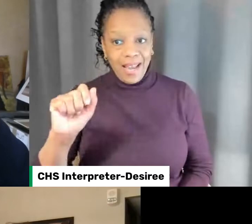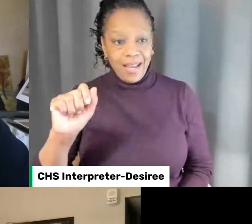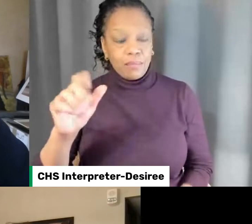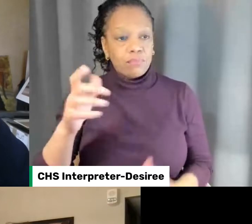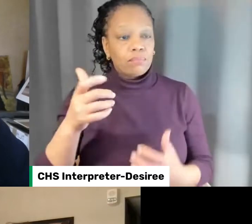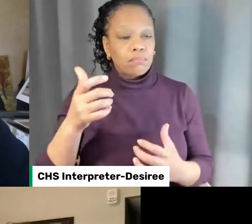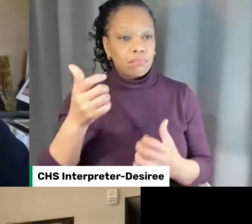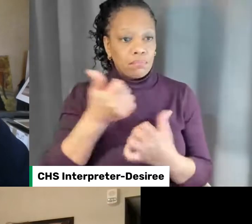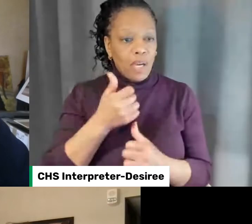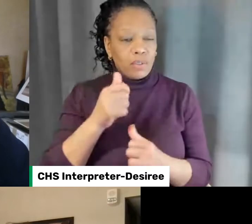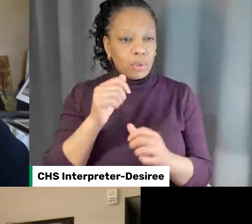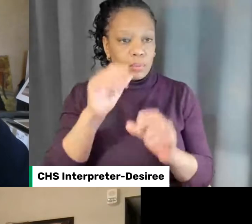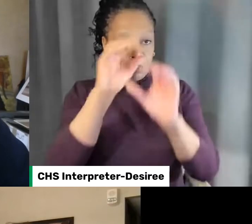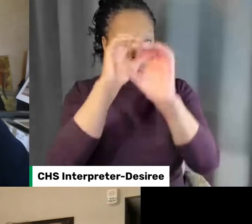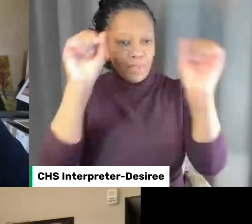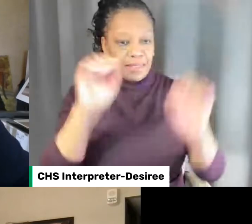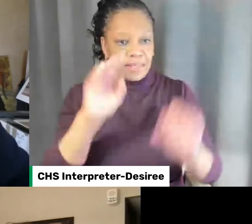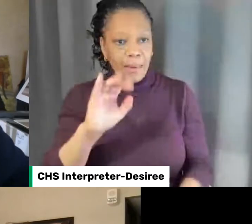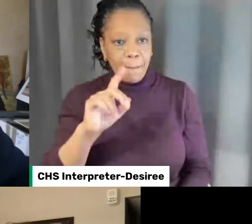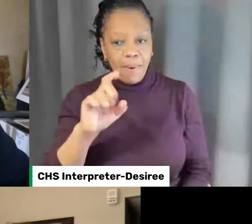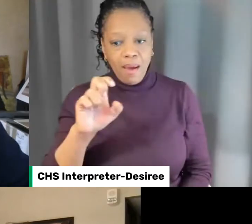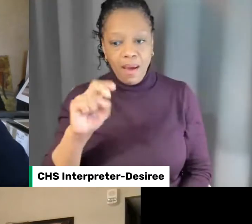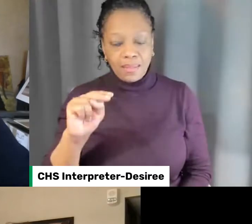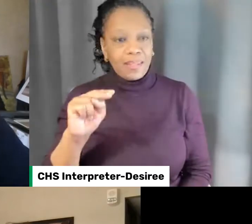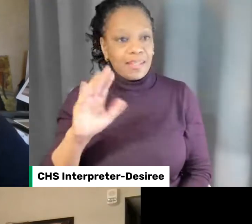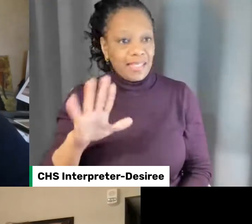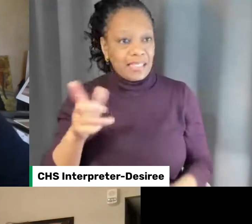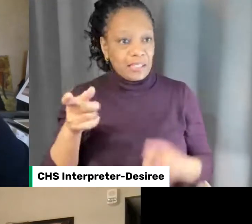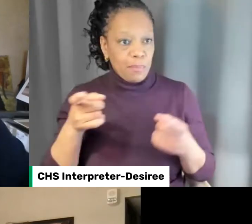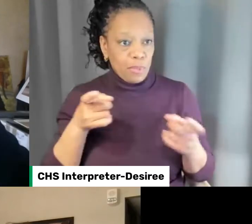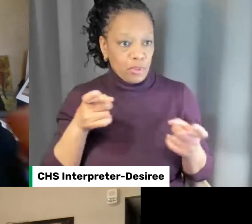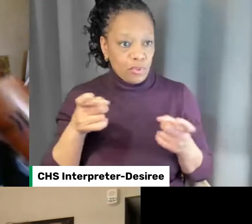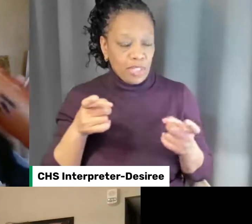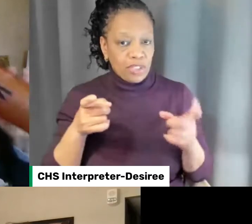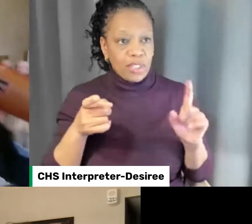hadn't existed, some trying to be more responsive.